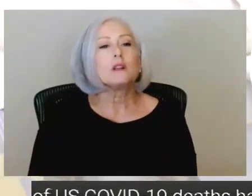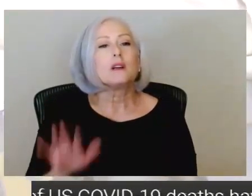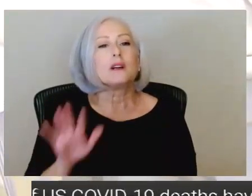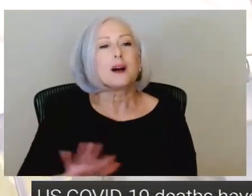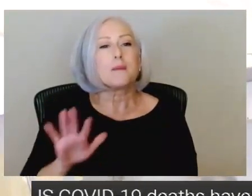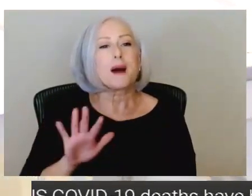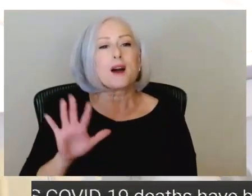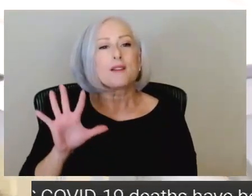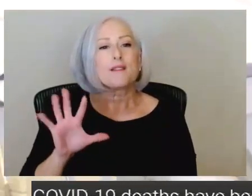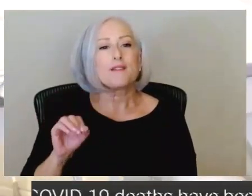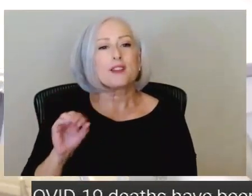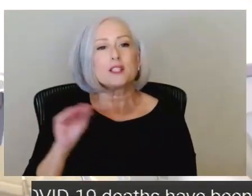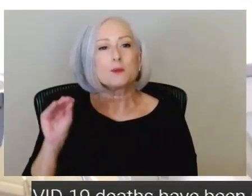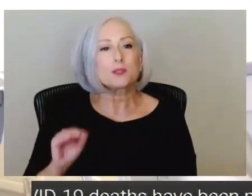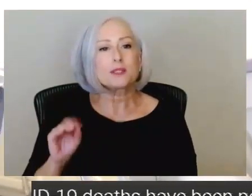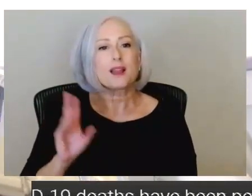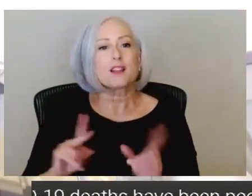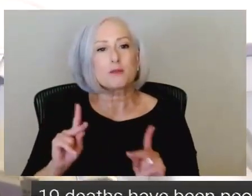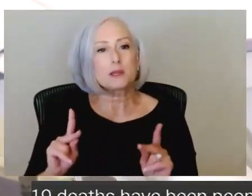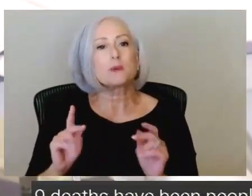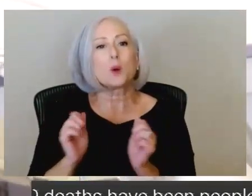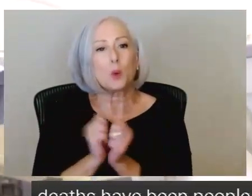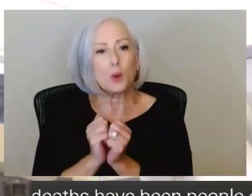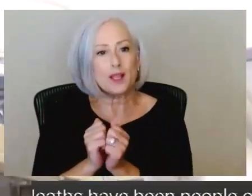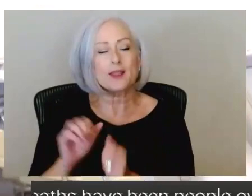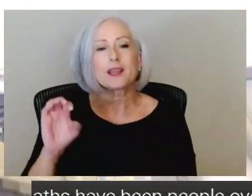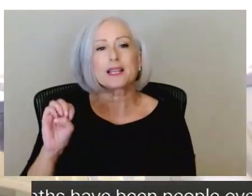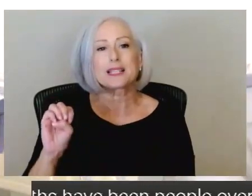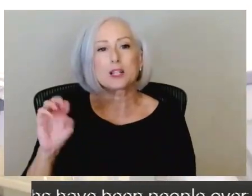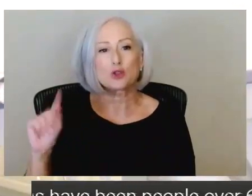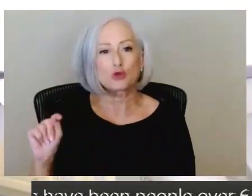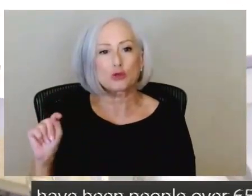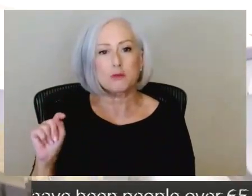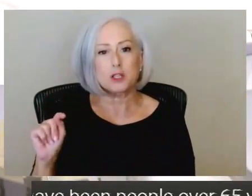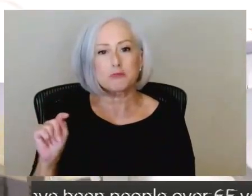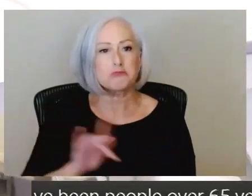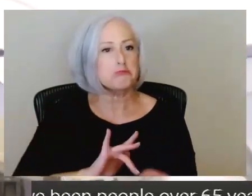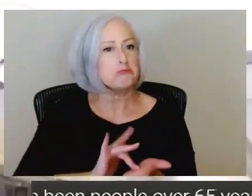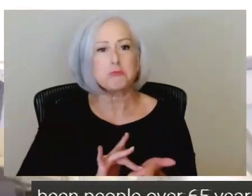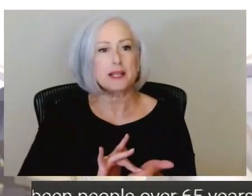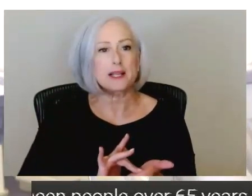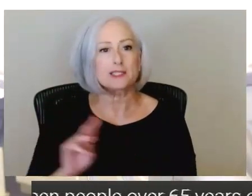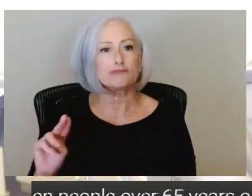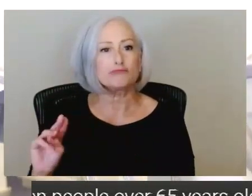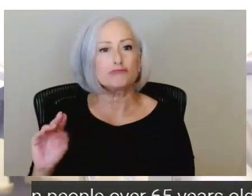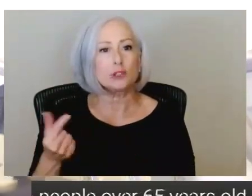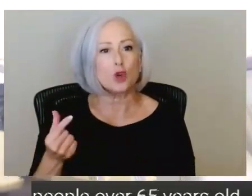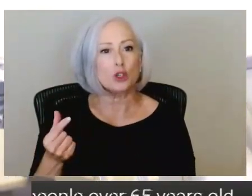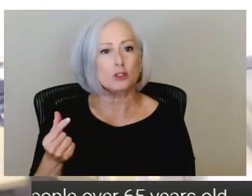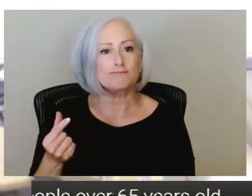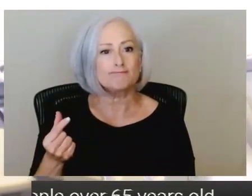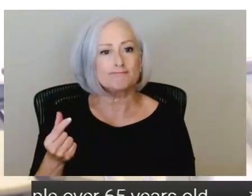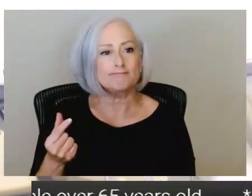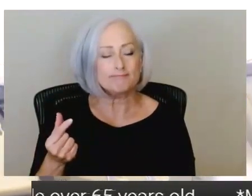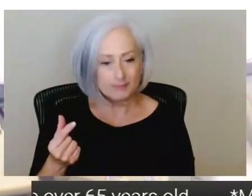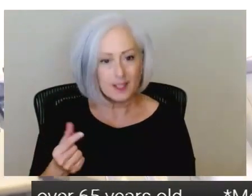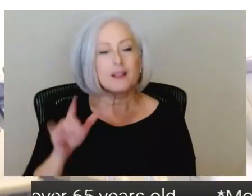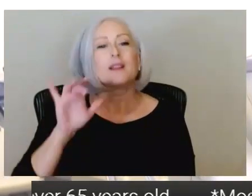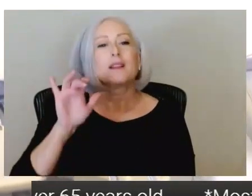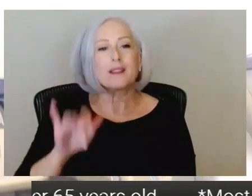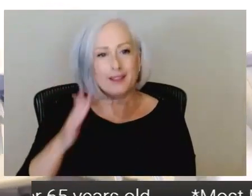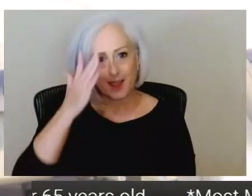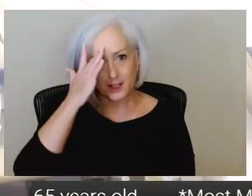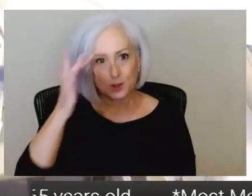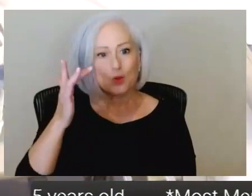who have essential tremor, medications don't work. This is their option to stop their